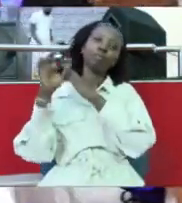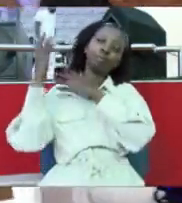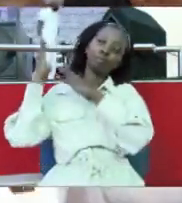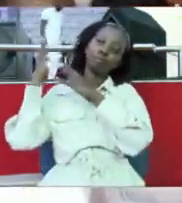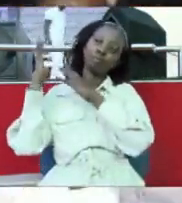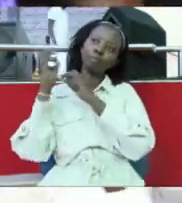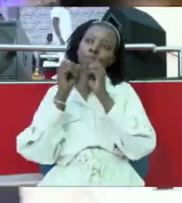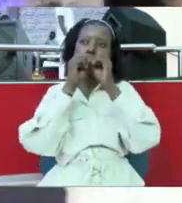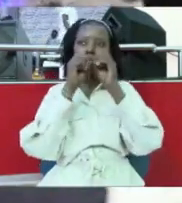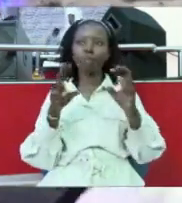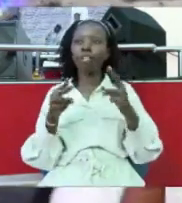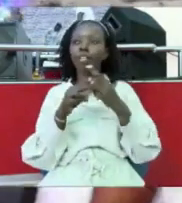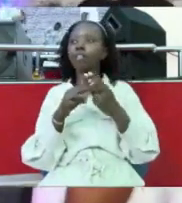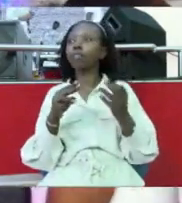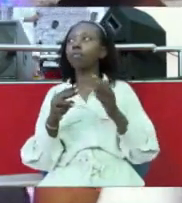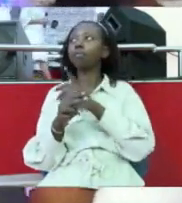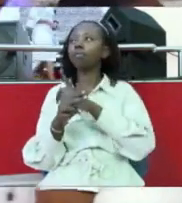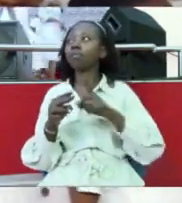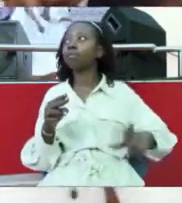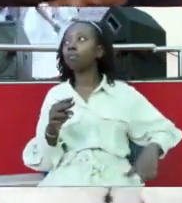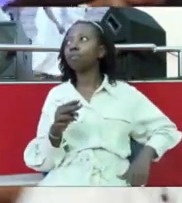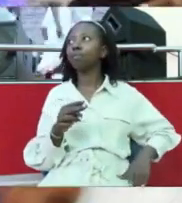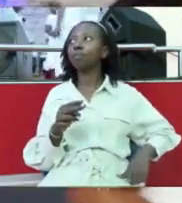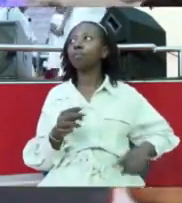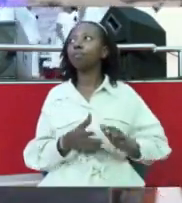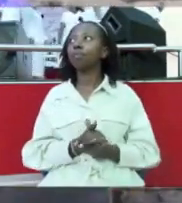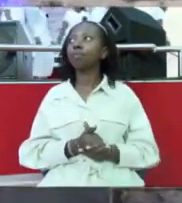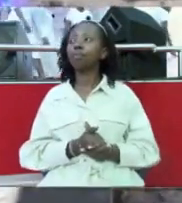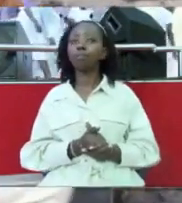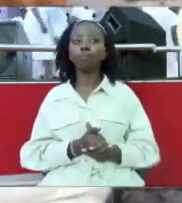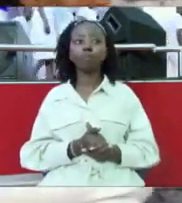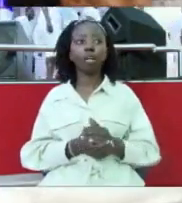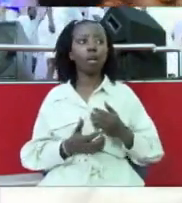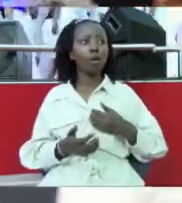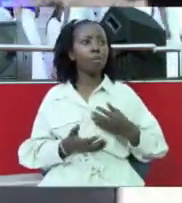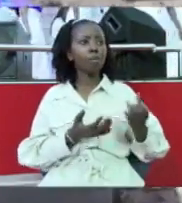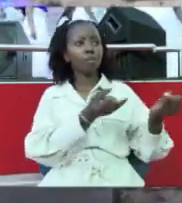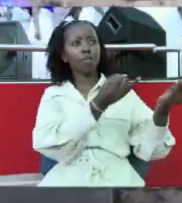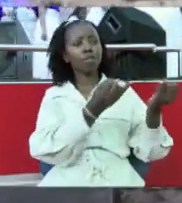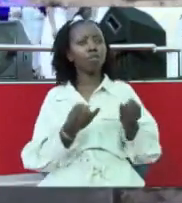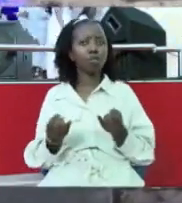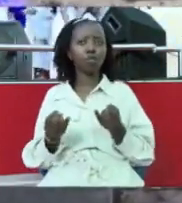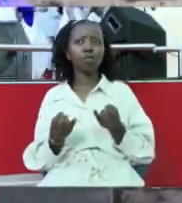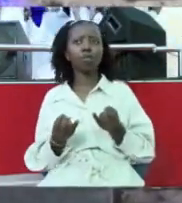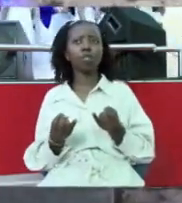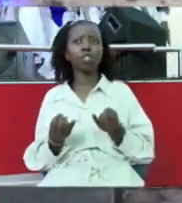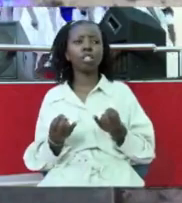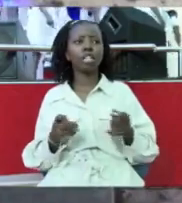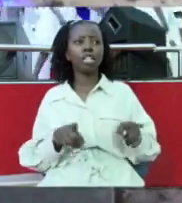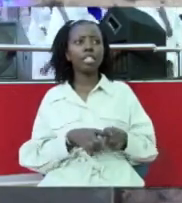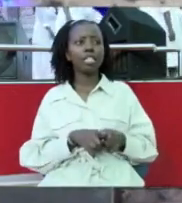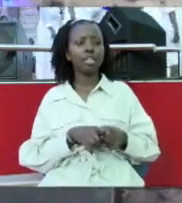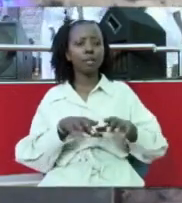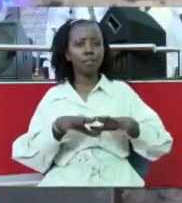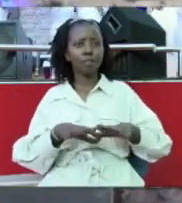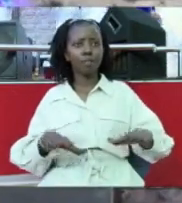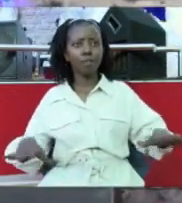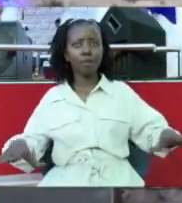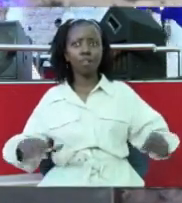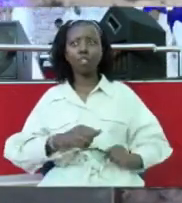Blessed be the name of the Lord. I'm bringing some introduction or laying some foundation.